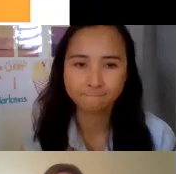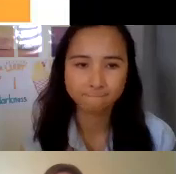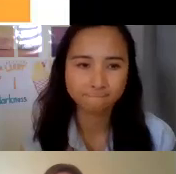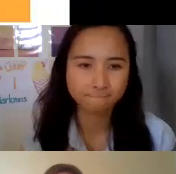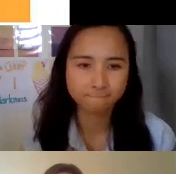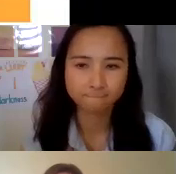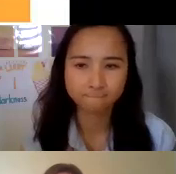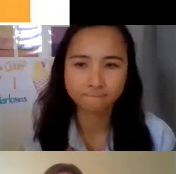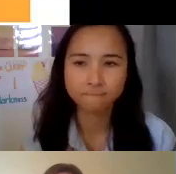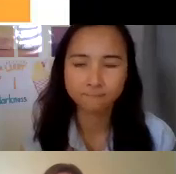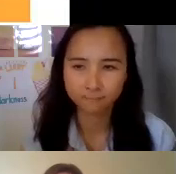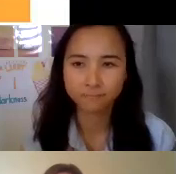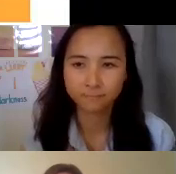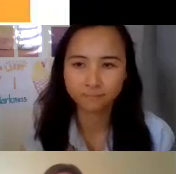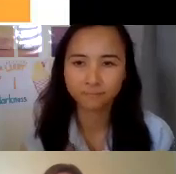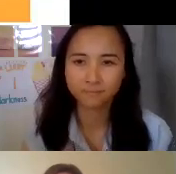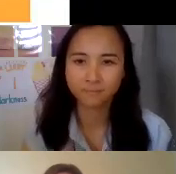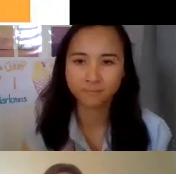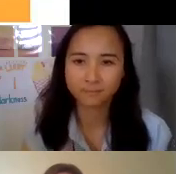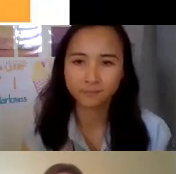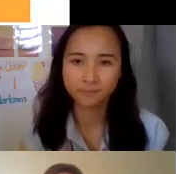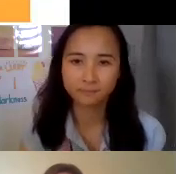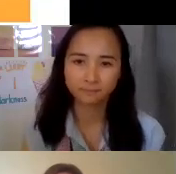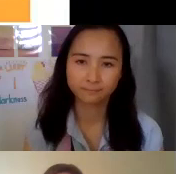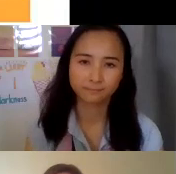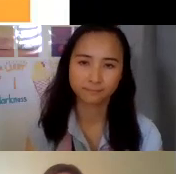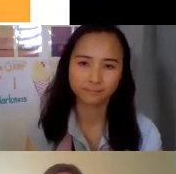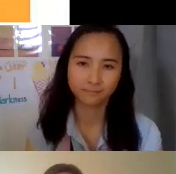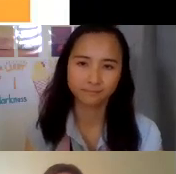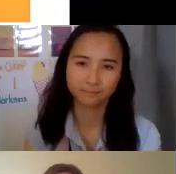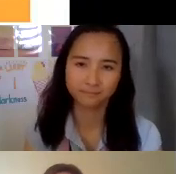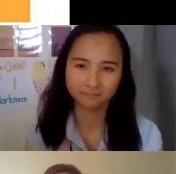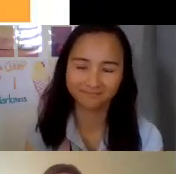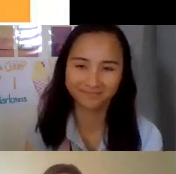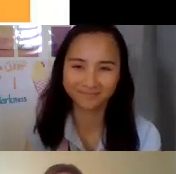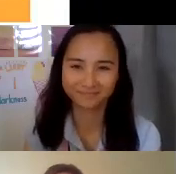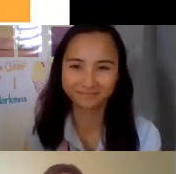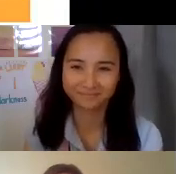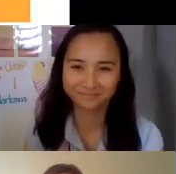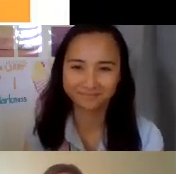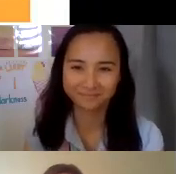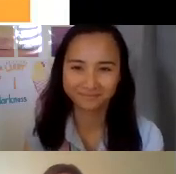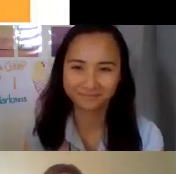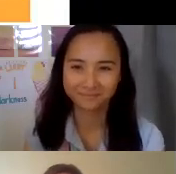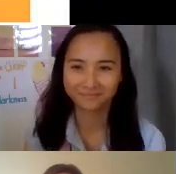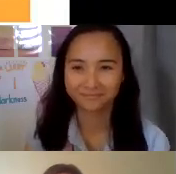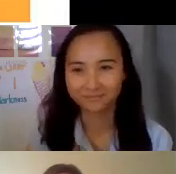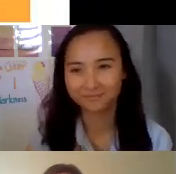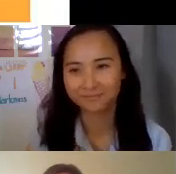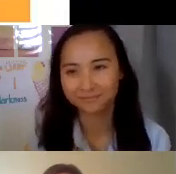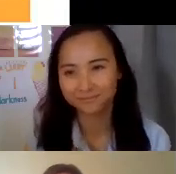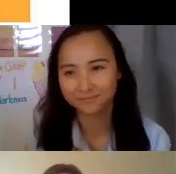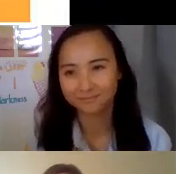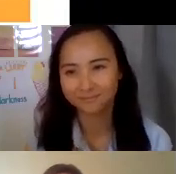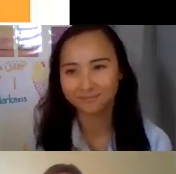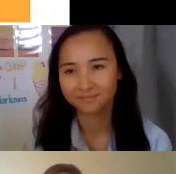does training for organizations specifically. I did a lot of that when I was a regional consultant, so I know that's